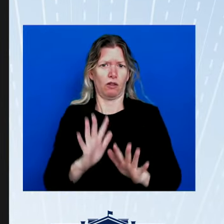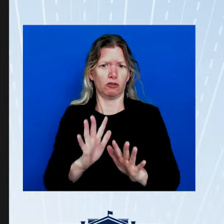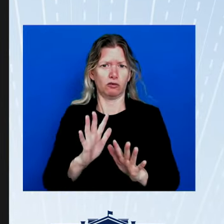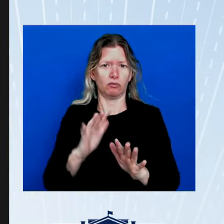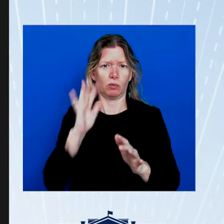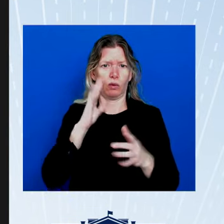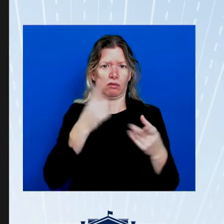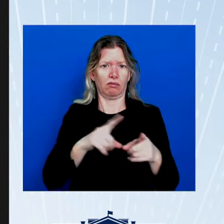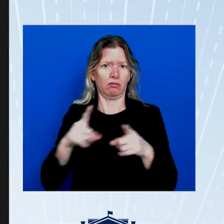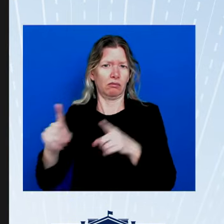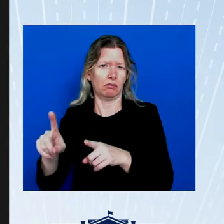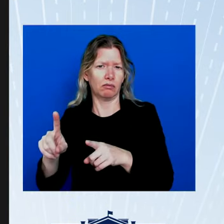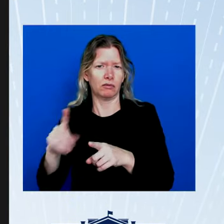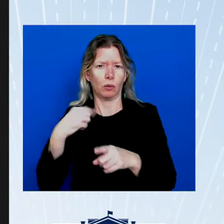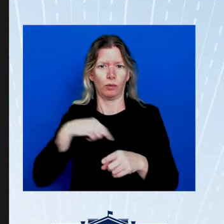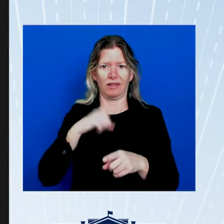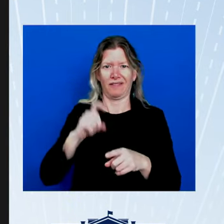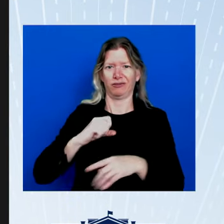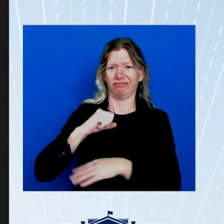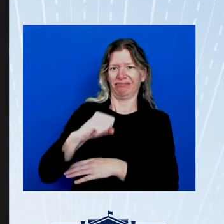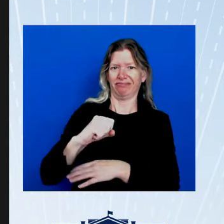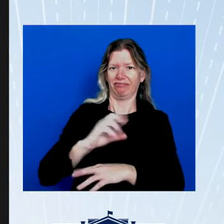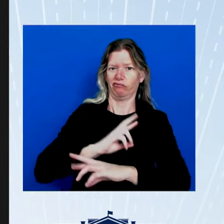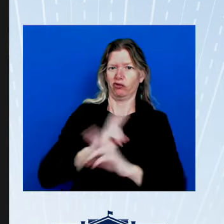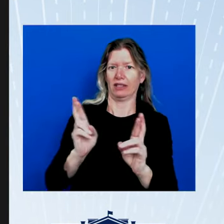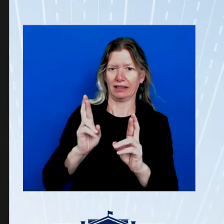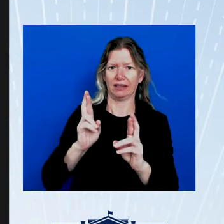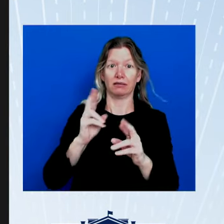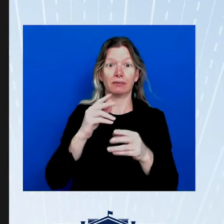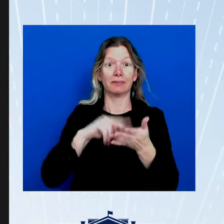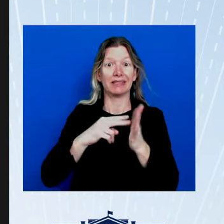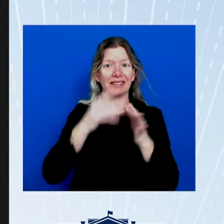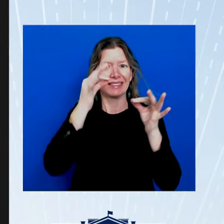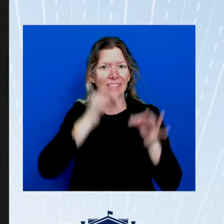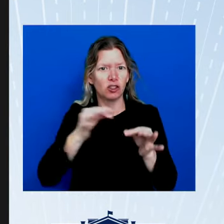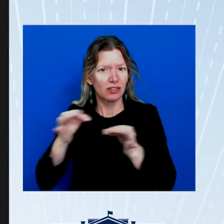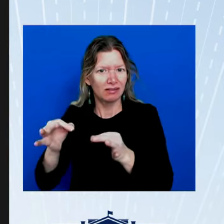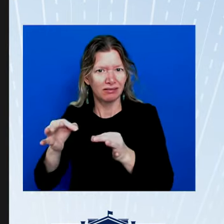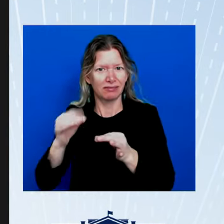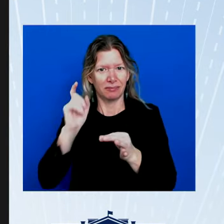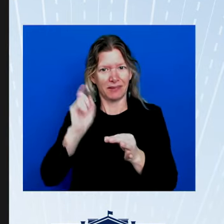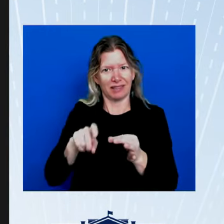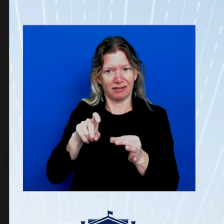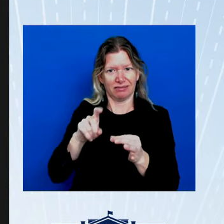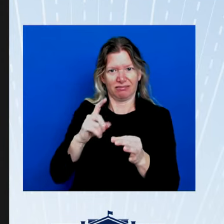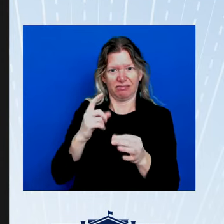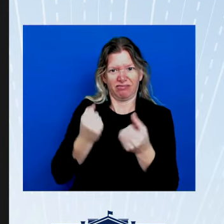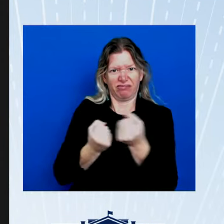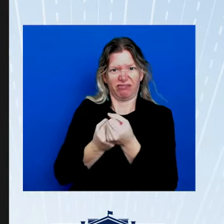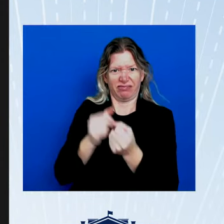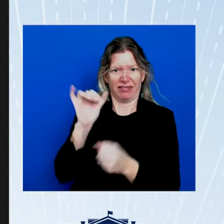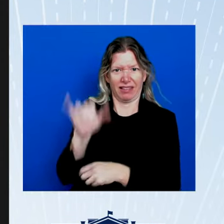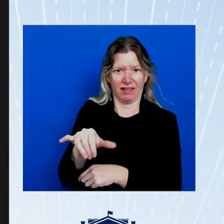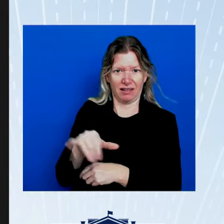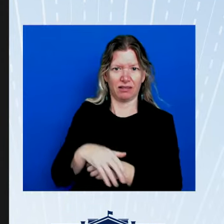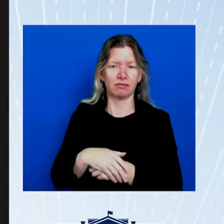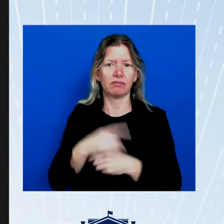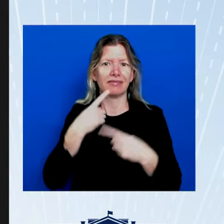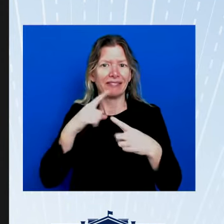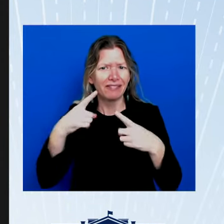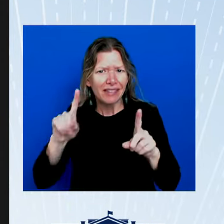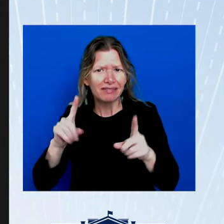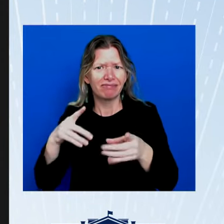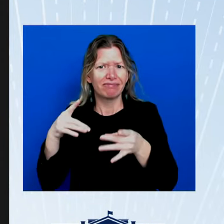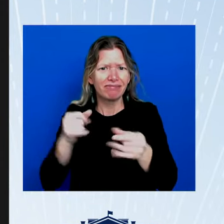and efficient resource management while also protecting communities and wildlife. Climate change is